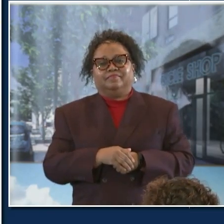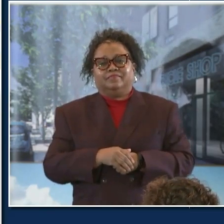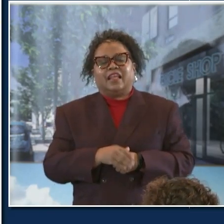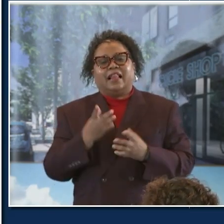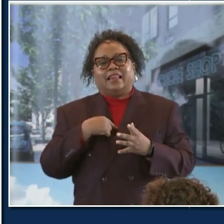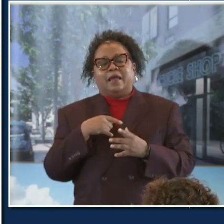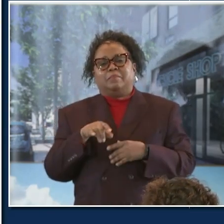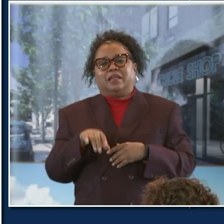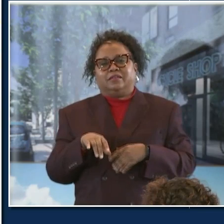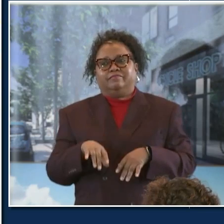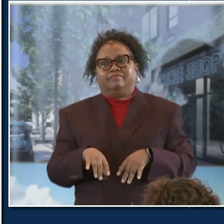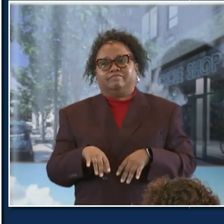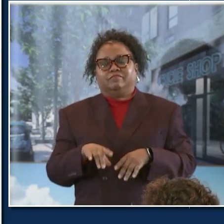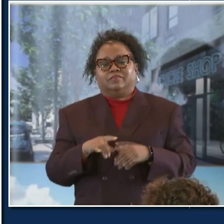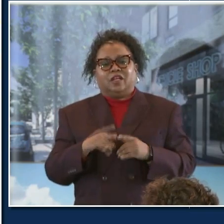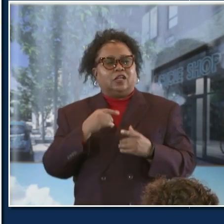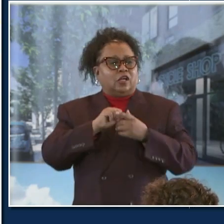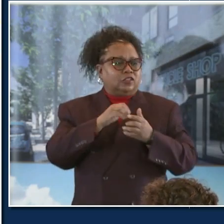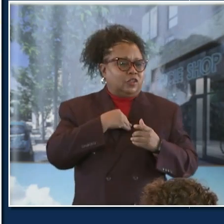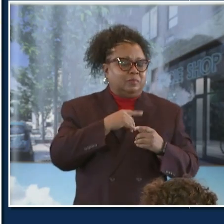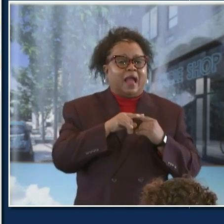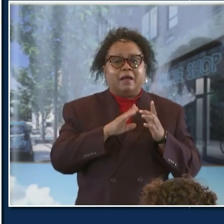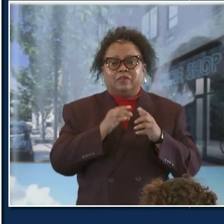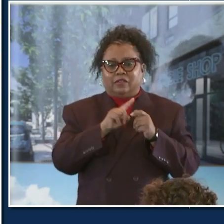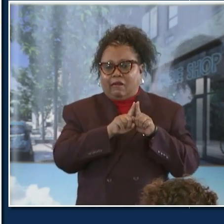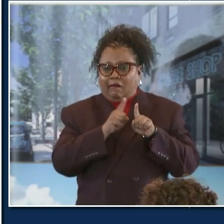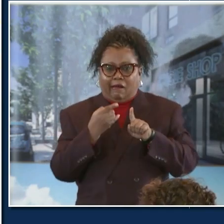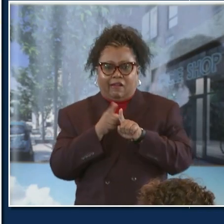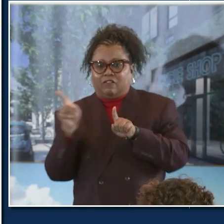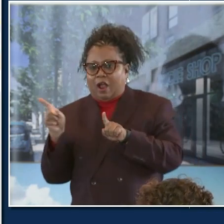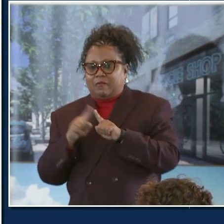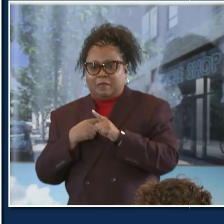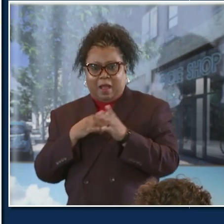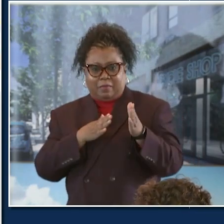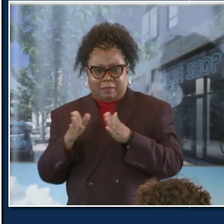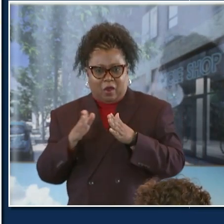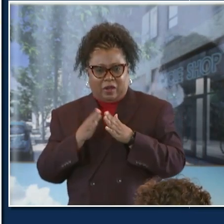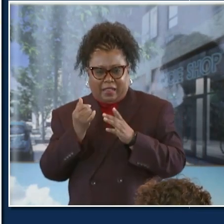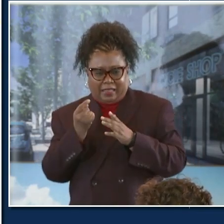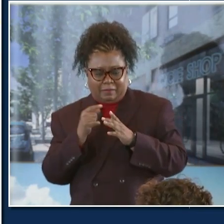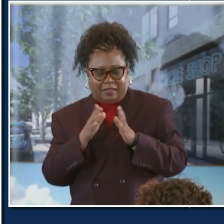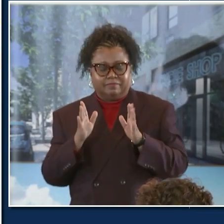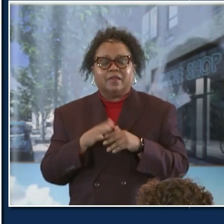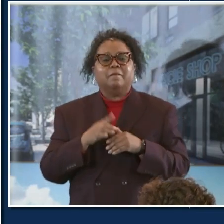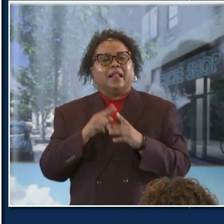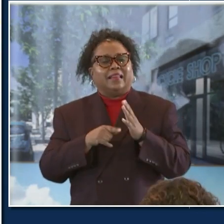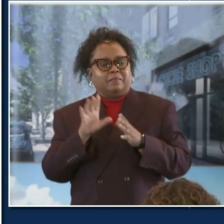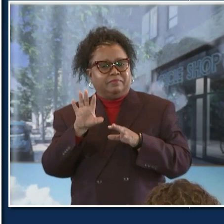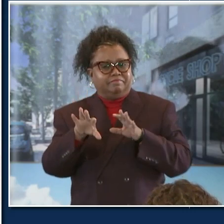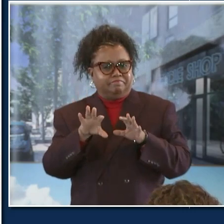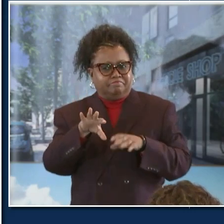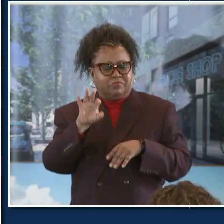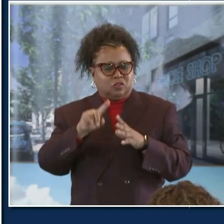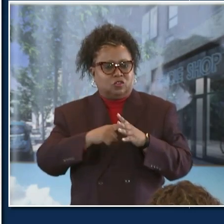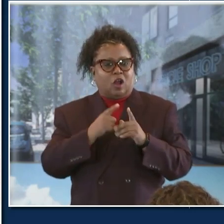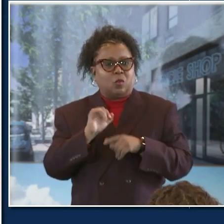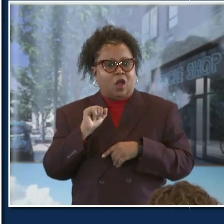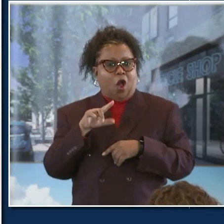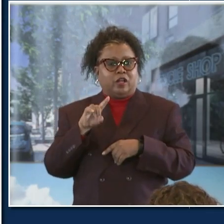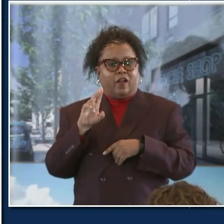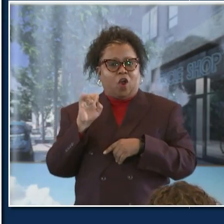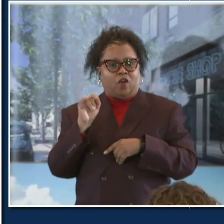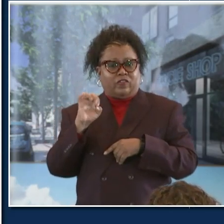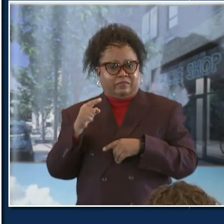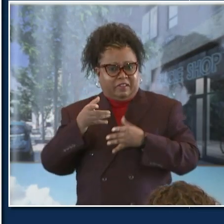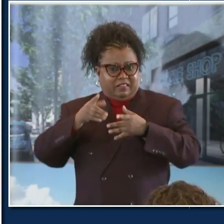Let me pick up, excuse me, I'm going to depart from my prepared remarks a little bit, but let me pick up where Alderman Irvin